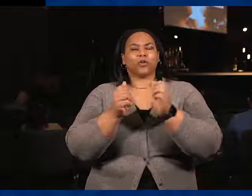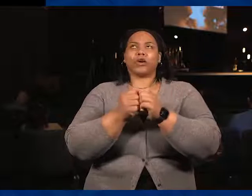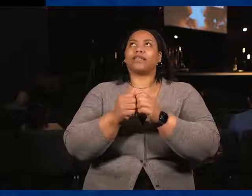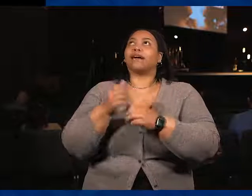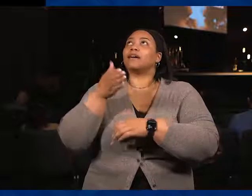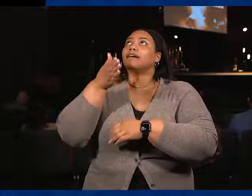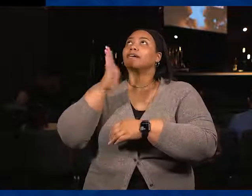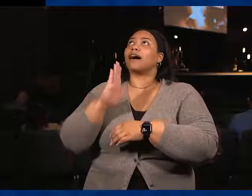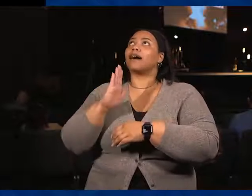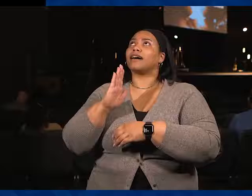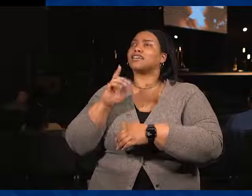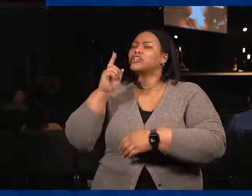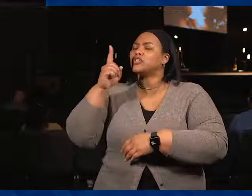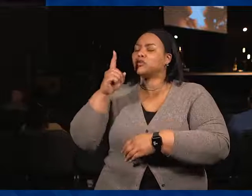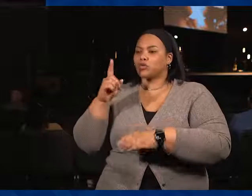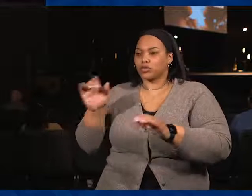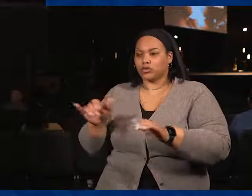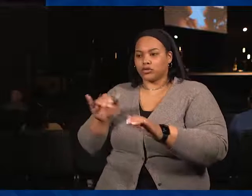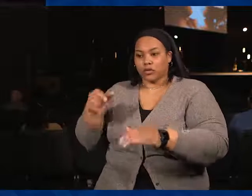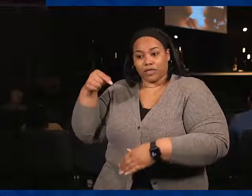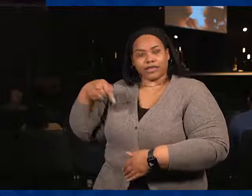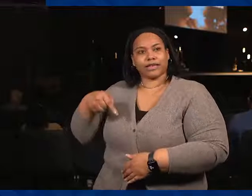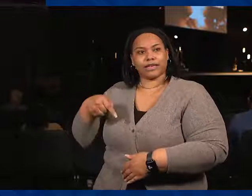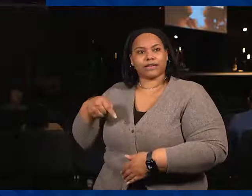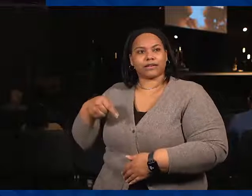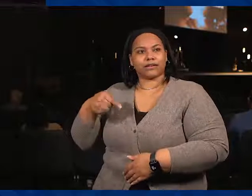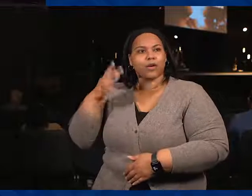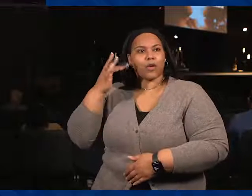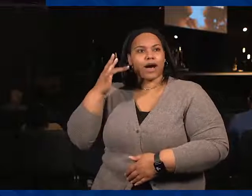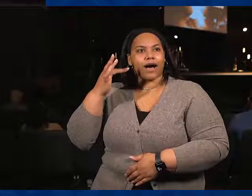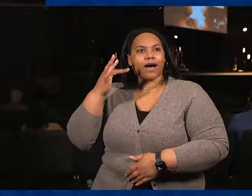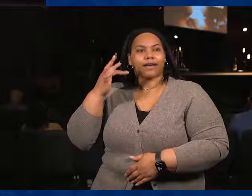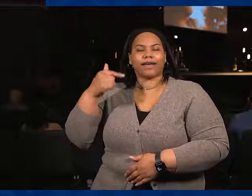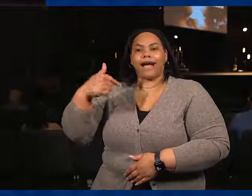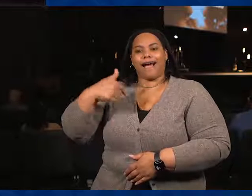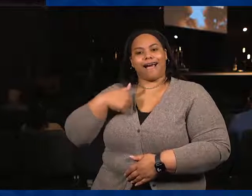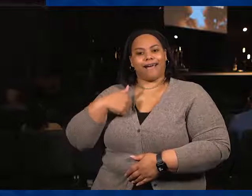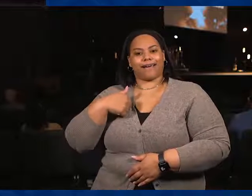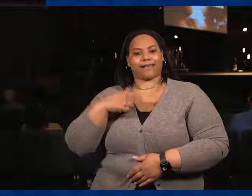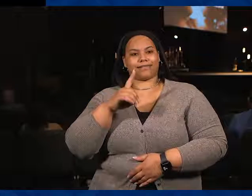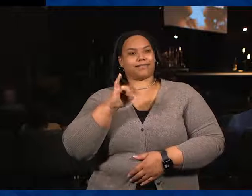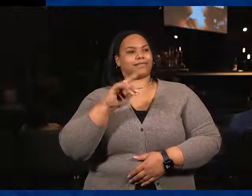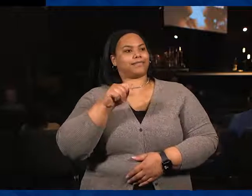God, you do this because I did that.